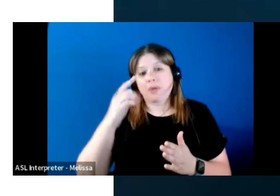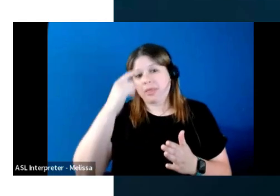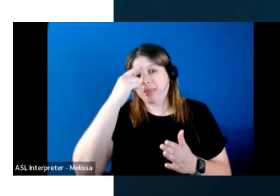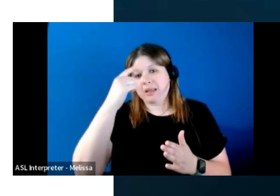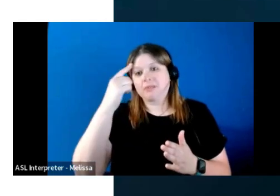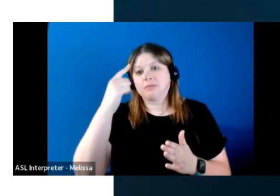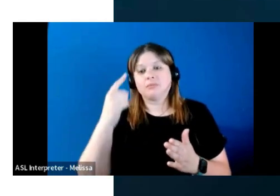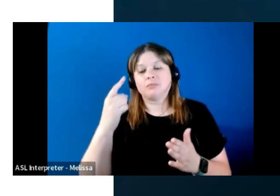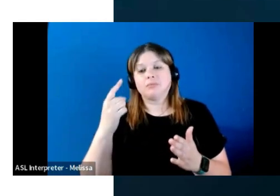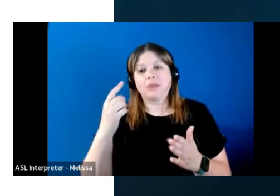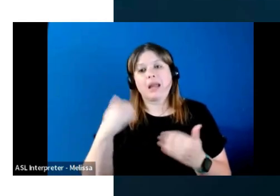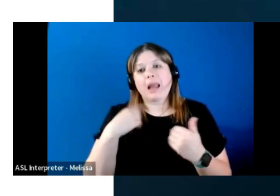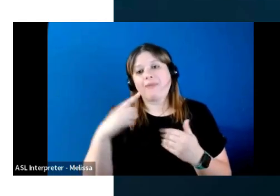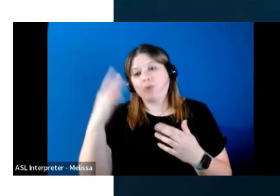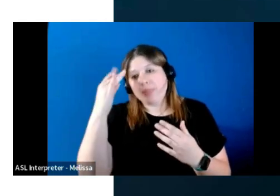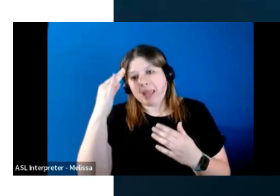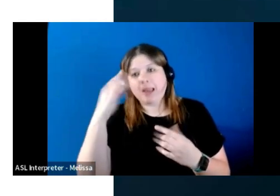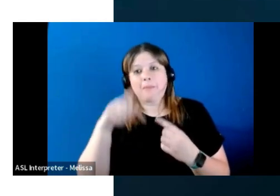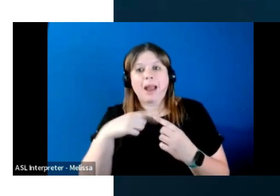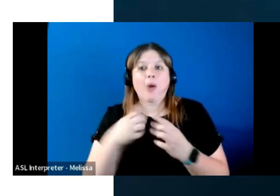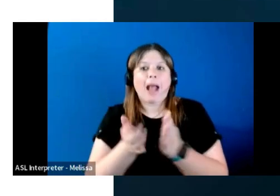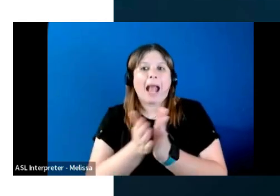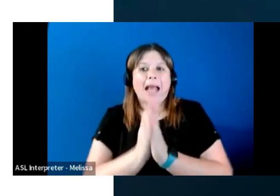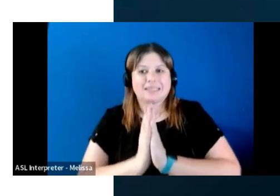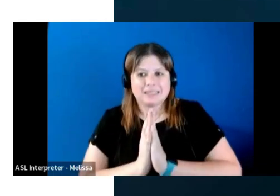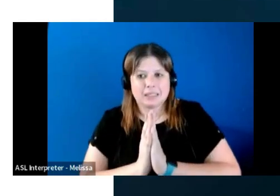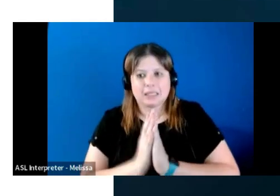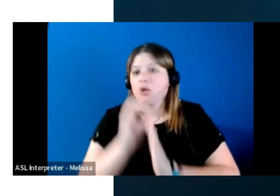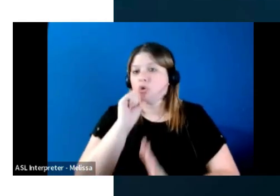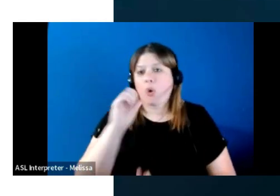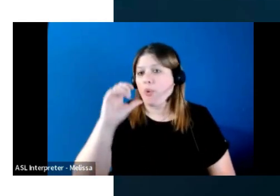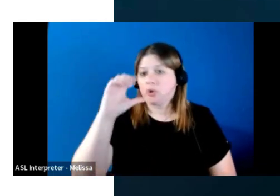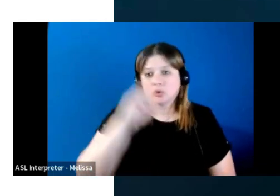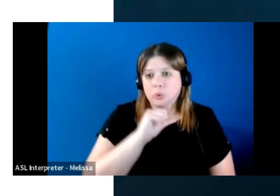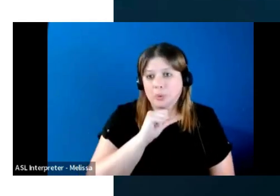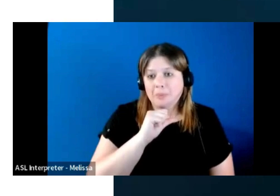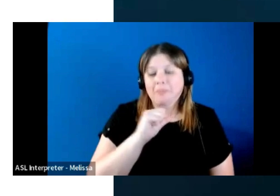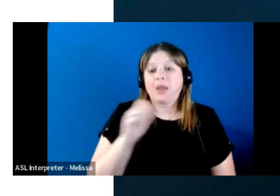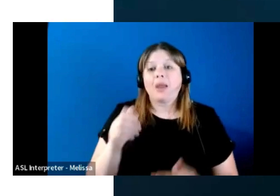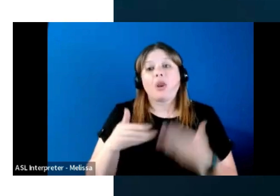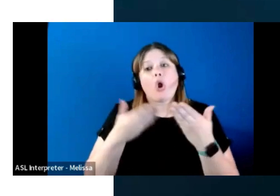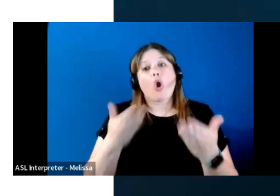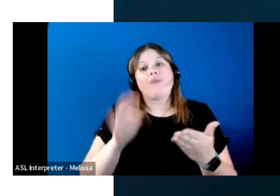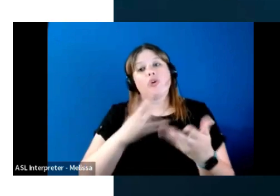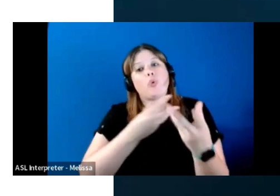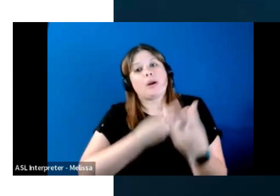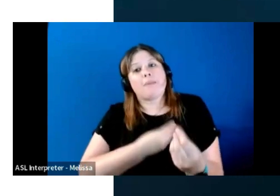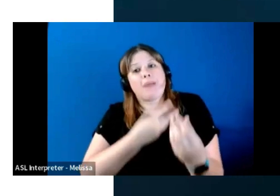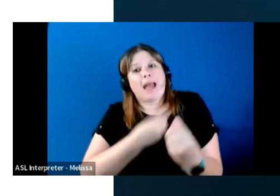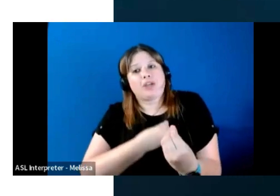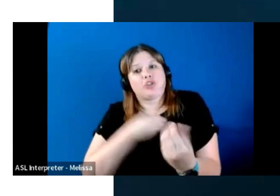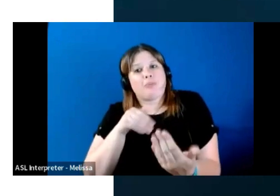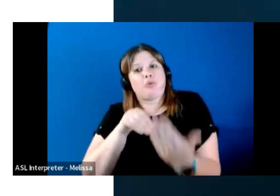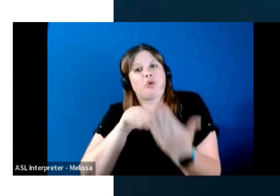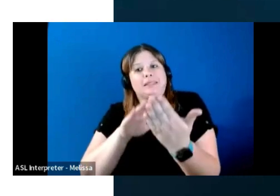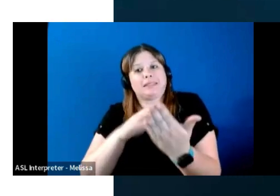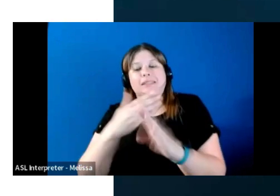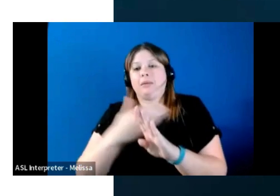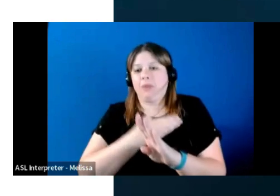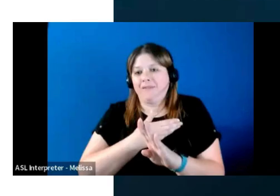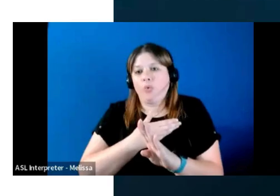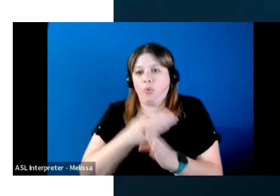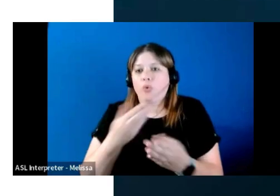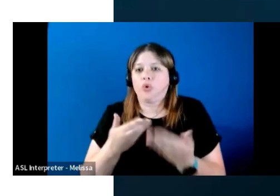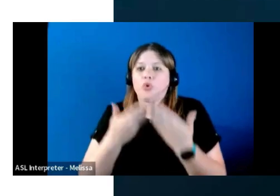assuming, and offer your compassionate presence before you offer solutions.